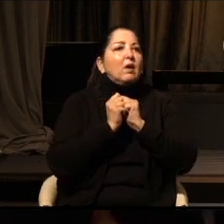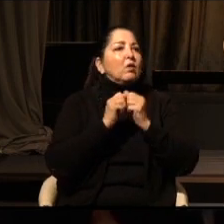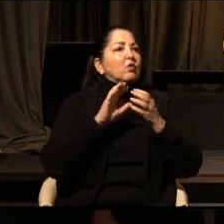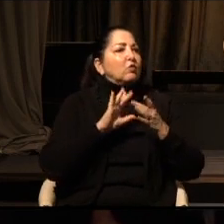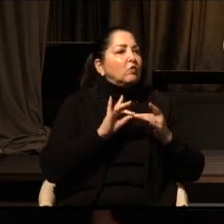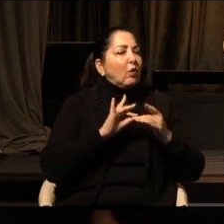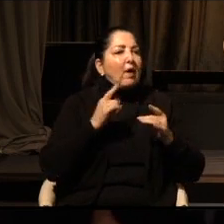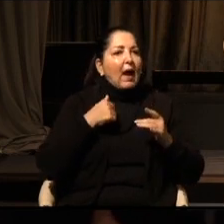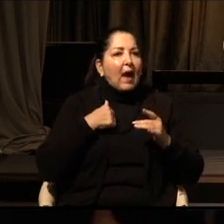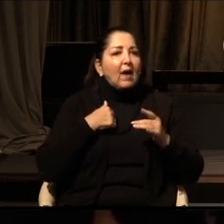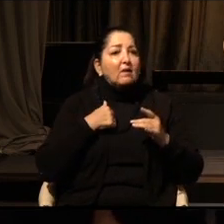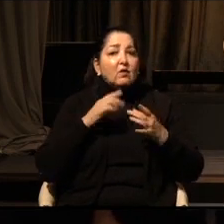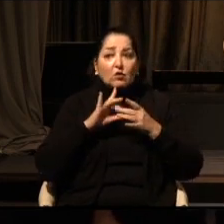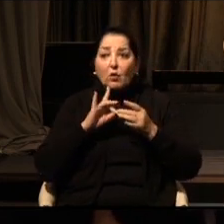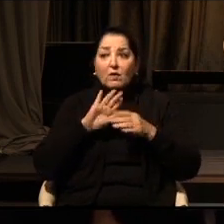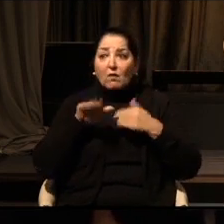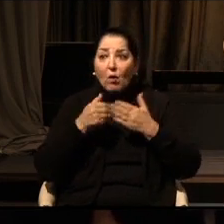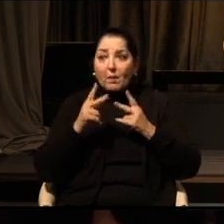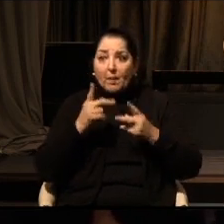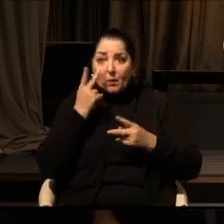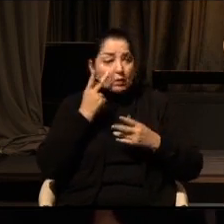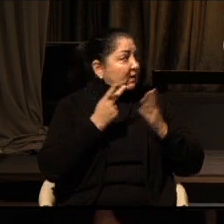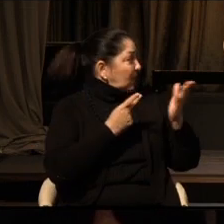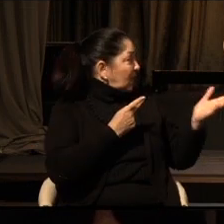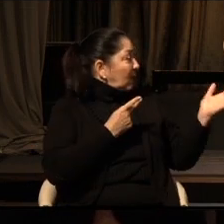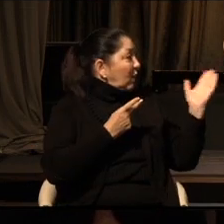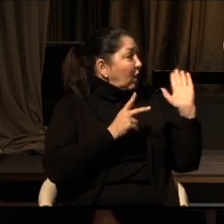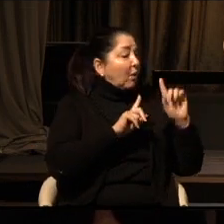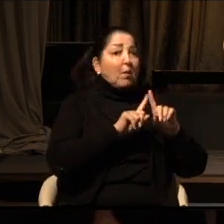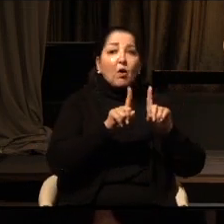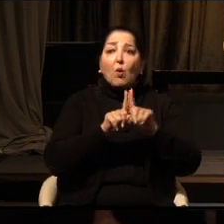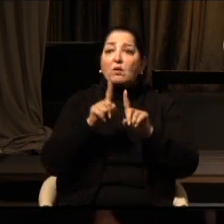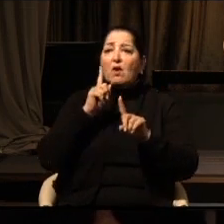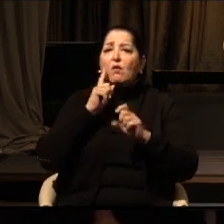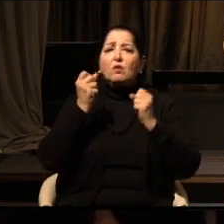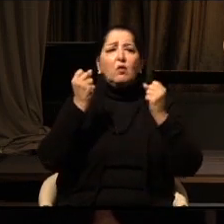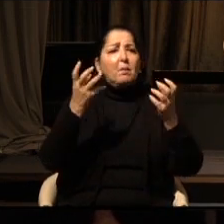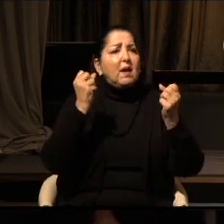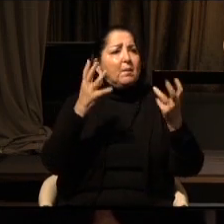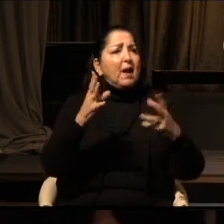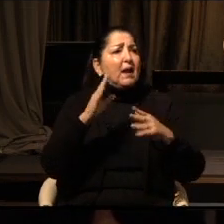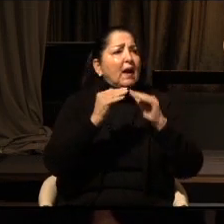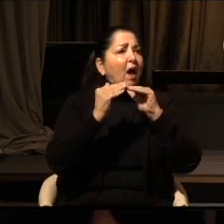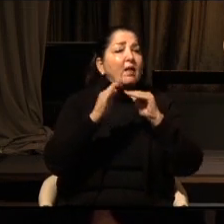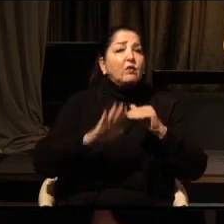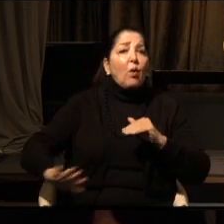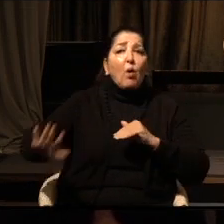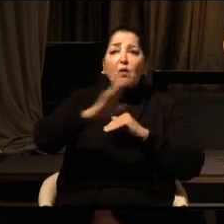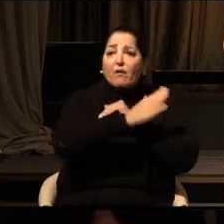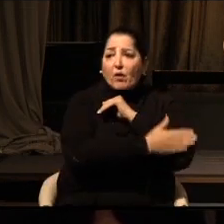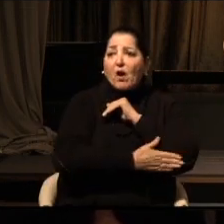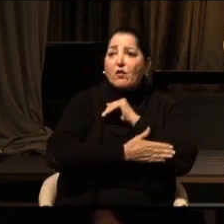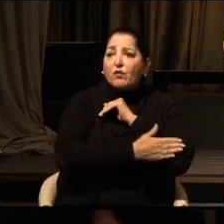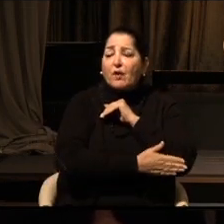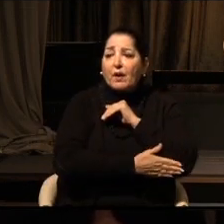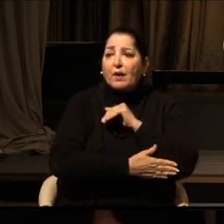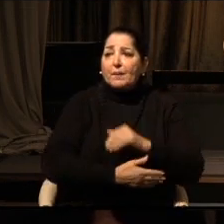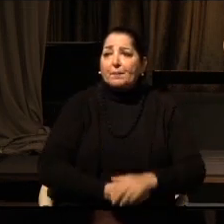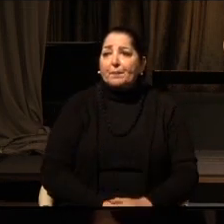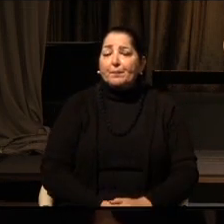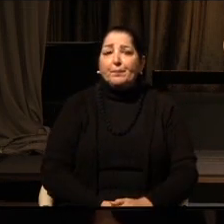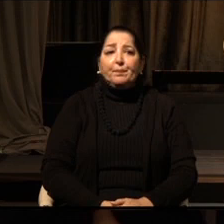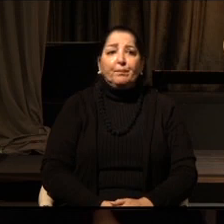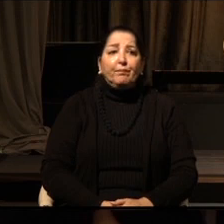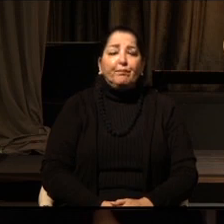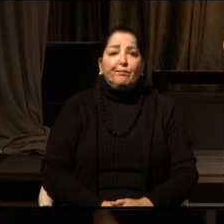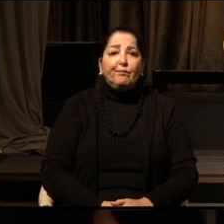the stories of the people that you see here, but also for so many of our colleagues across the country.